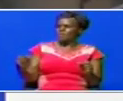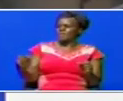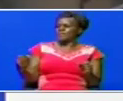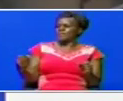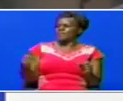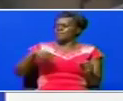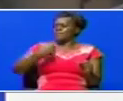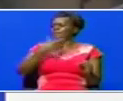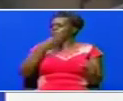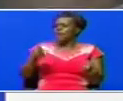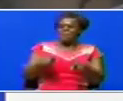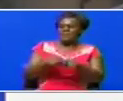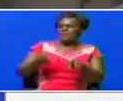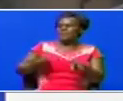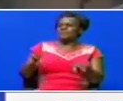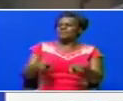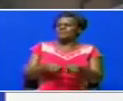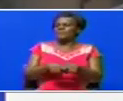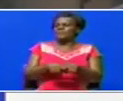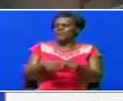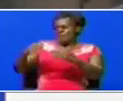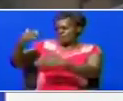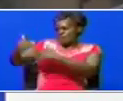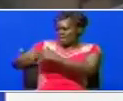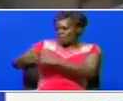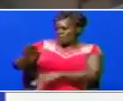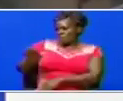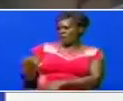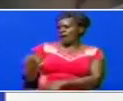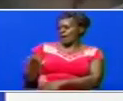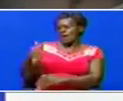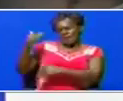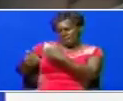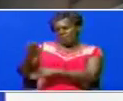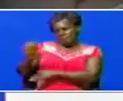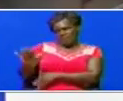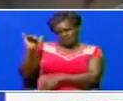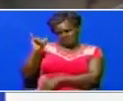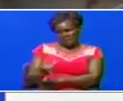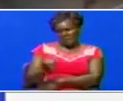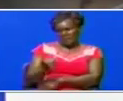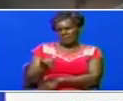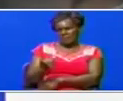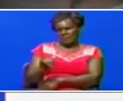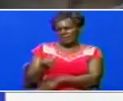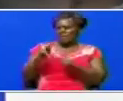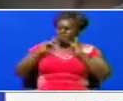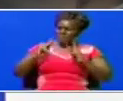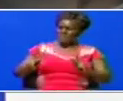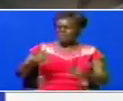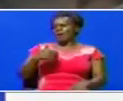that we are brothers and sisters. Your neighbor is still your neighbor. Let us be